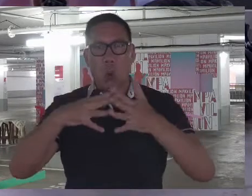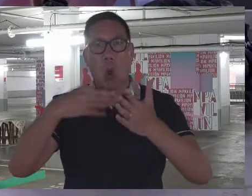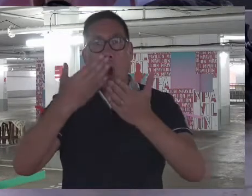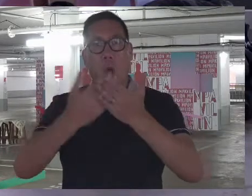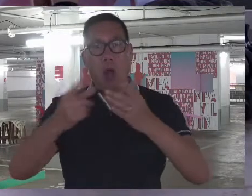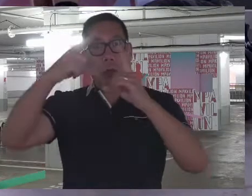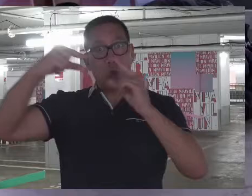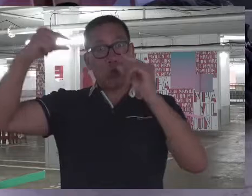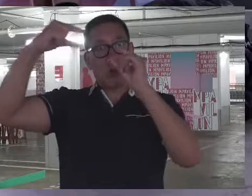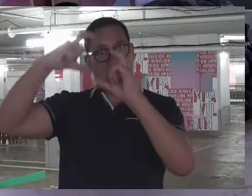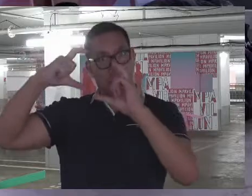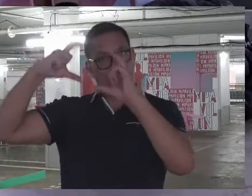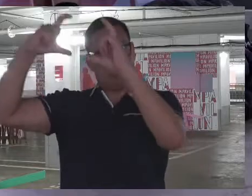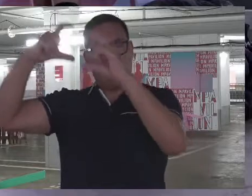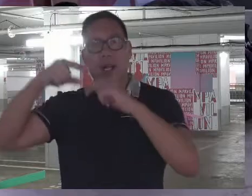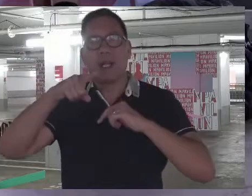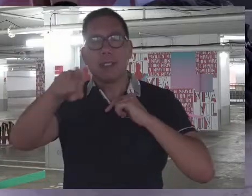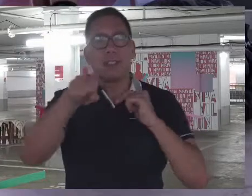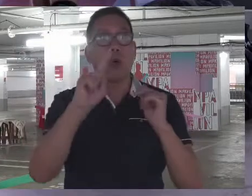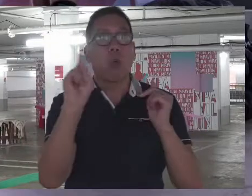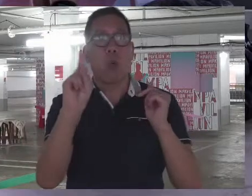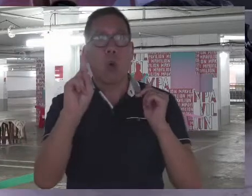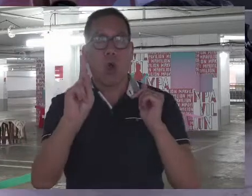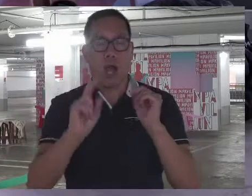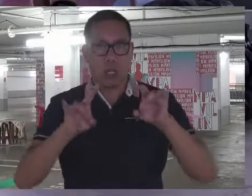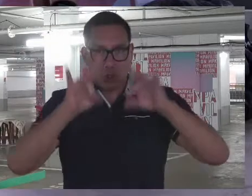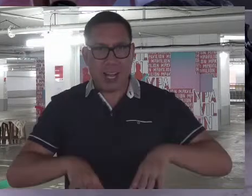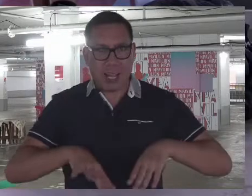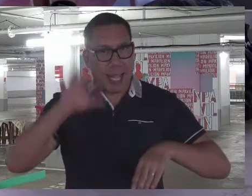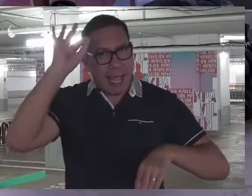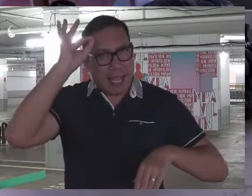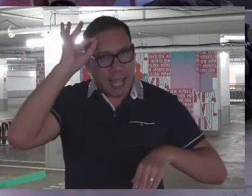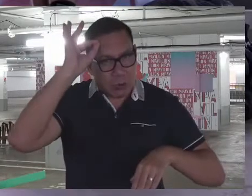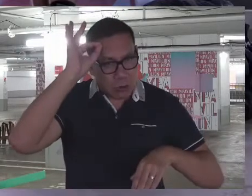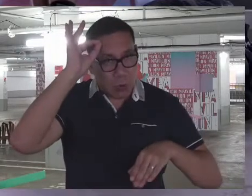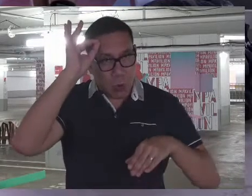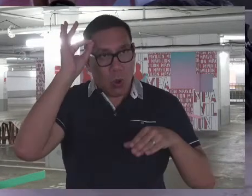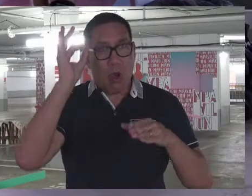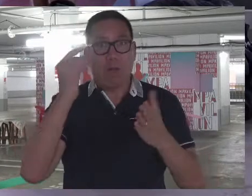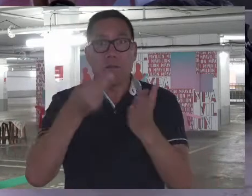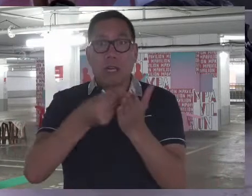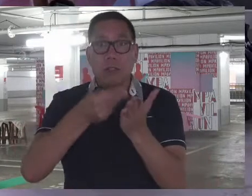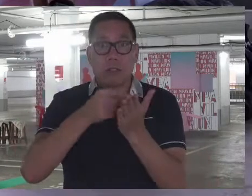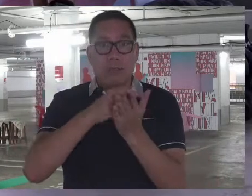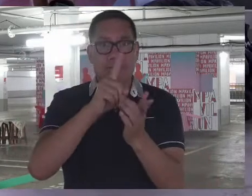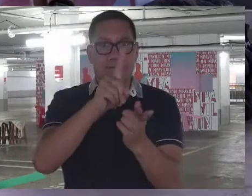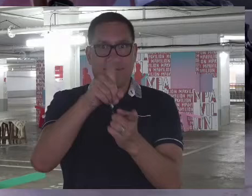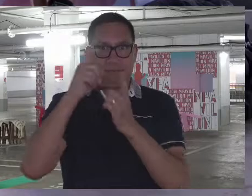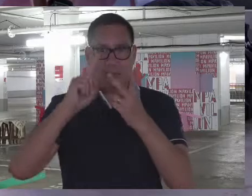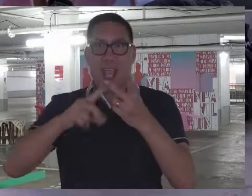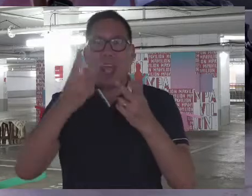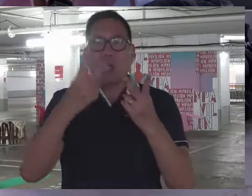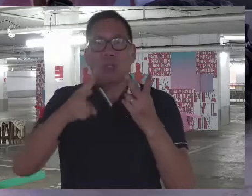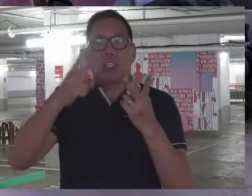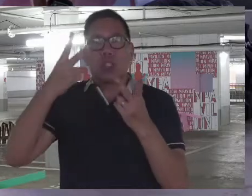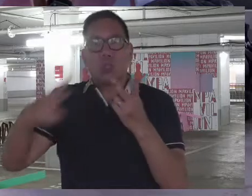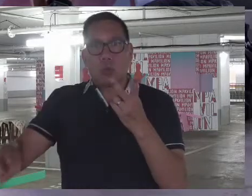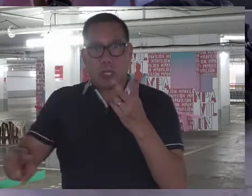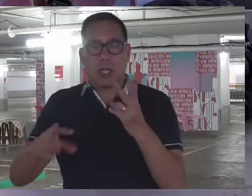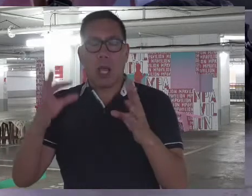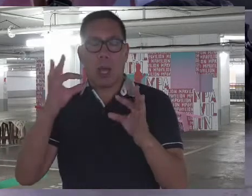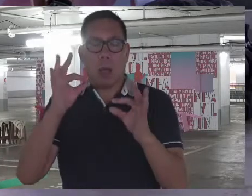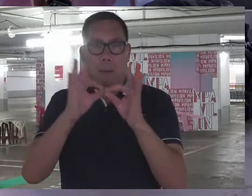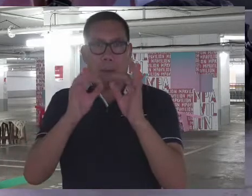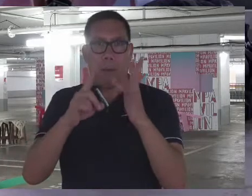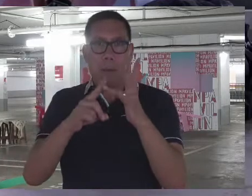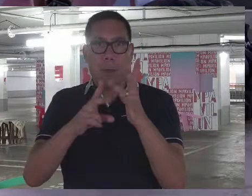was the recipient of an Australian Council Arts Projects grant and is a shortlisted artist of the 2020 Bowness Photography Prize